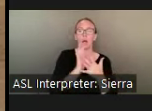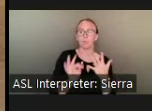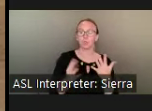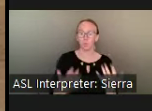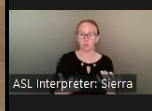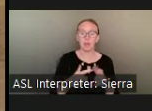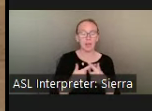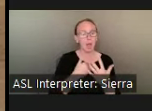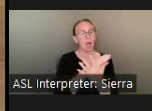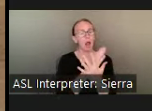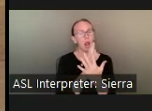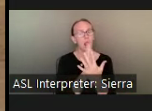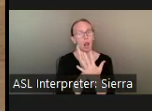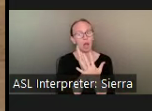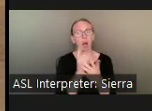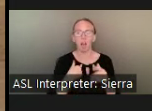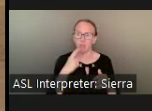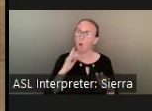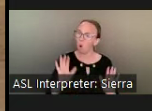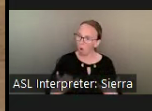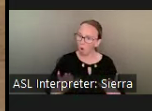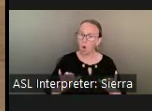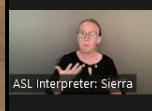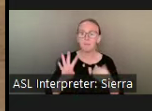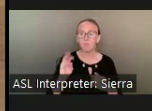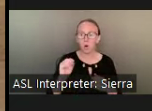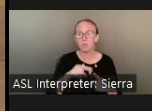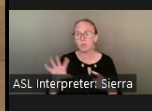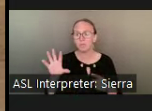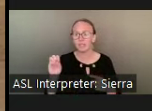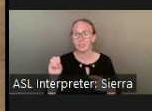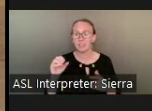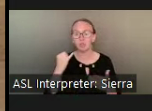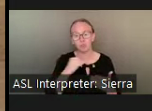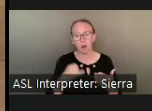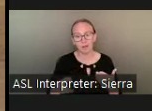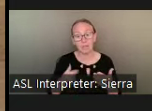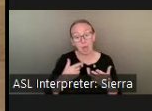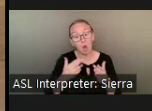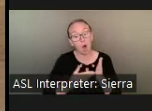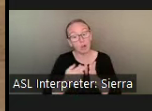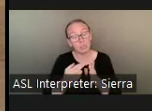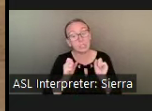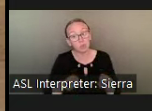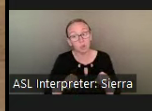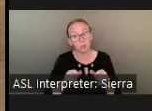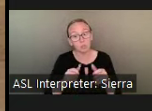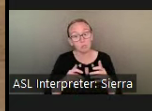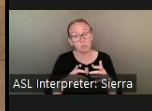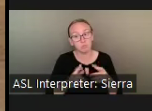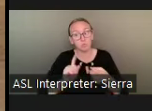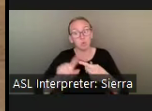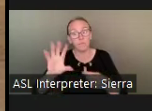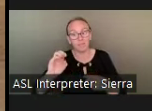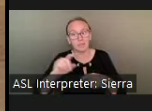this might be about 40 to 50 drawings. We'll see. And it honestly could have made it to 50, but I had to kind of give myself a cutoff of like, okay, you have to get